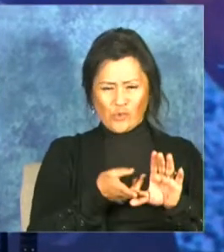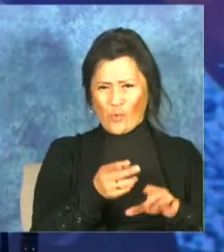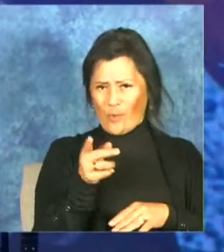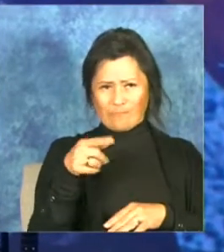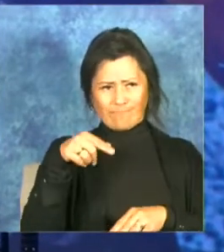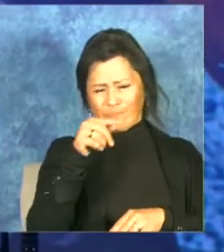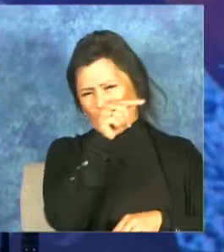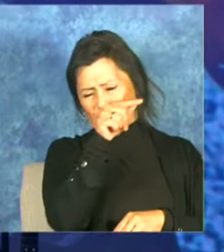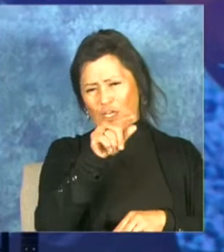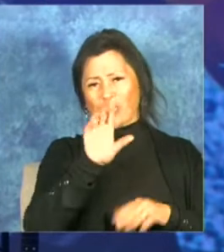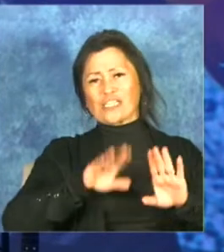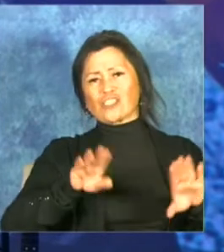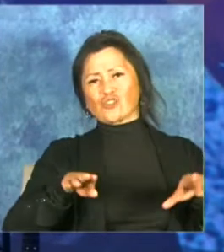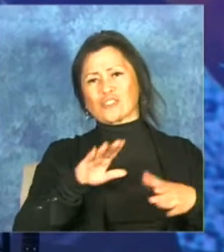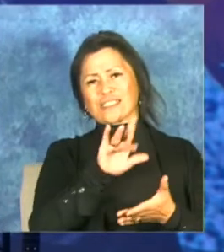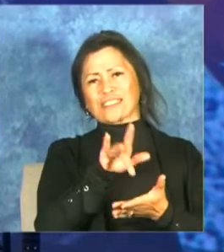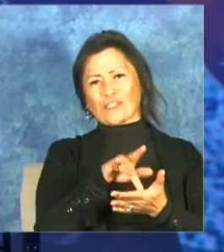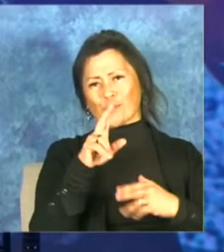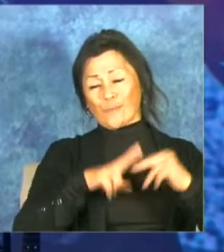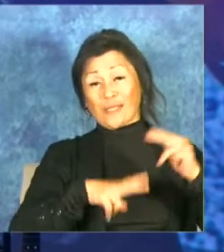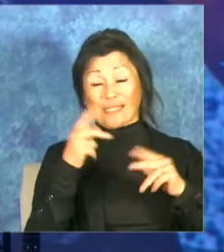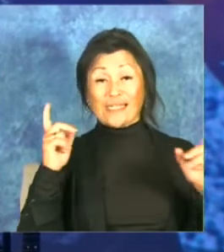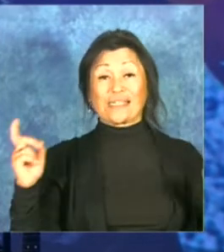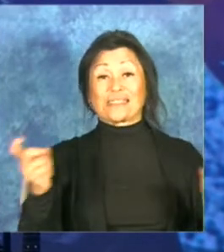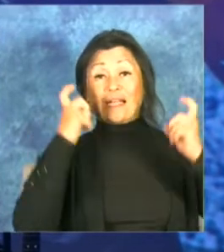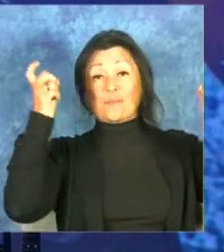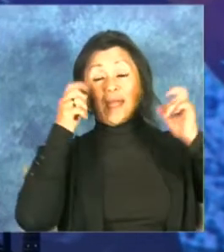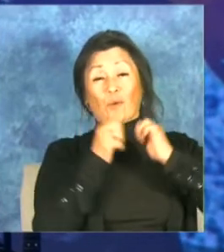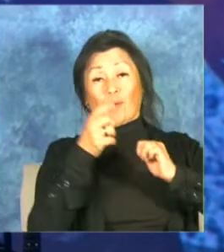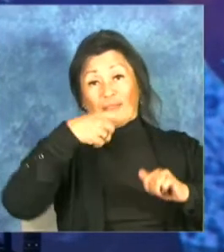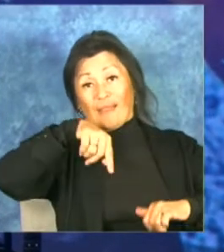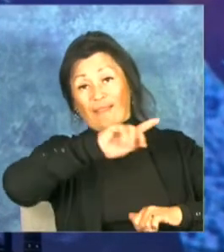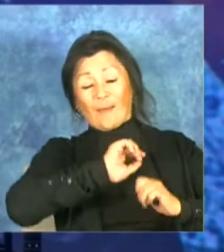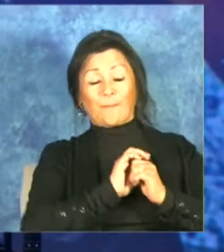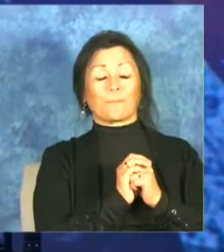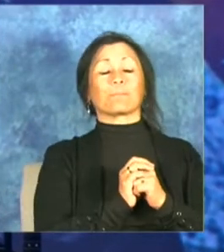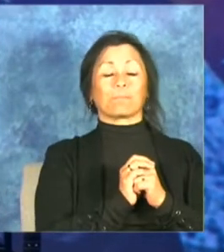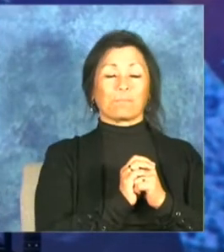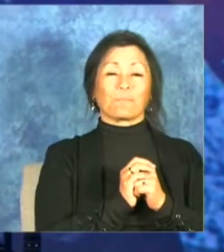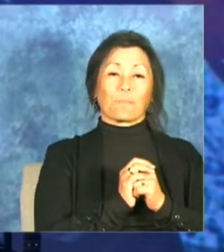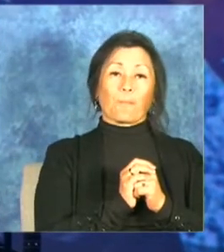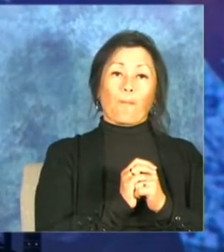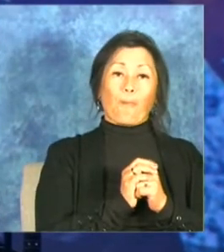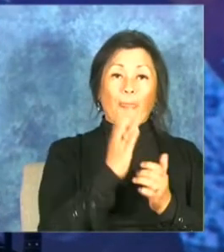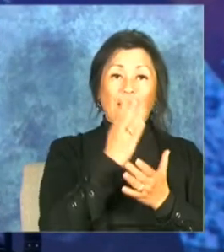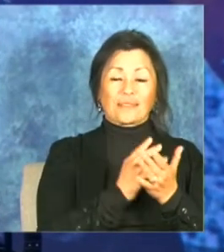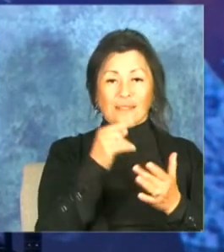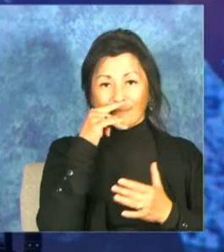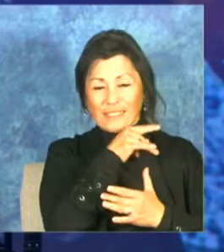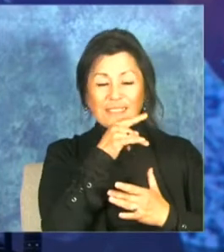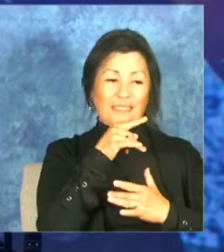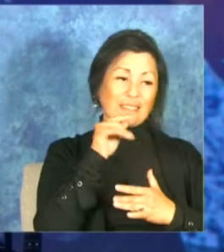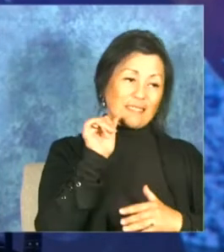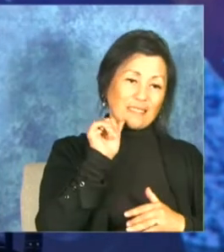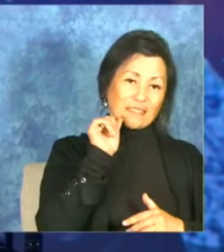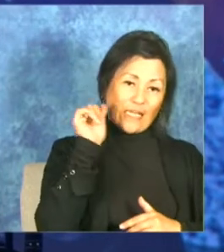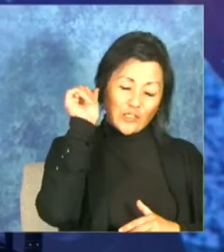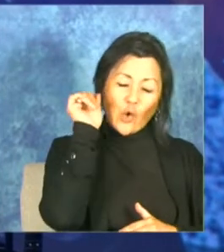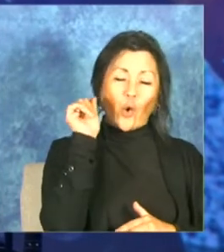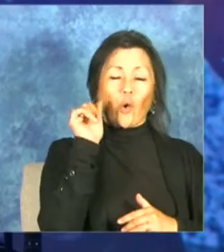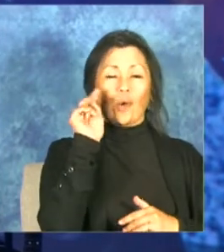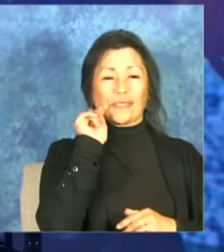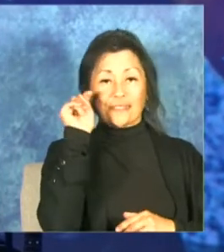them over there in the Children's Center after church. Celebrate with them as they're being baptized. Some kids, adults, teenagers, all